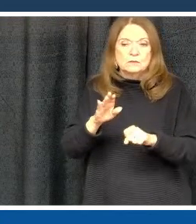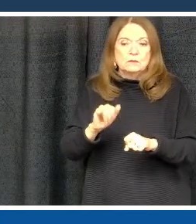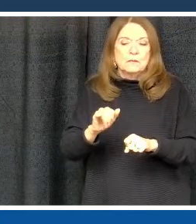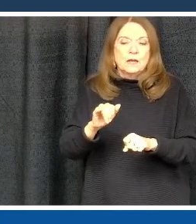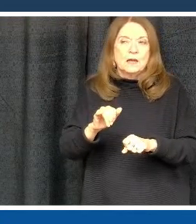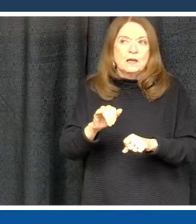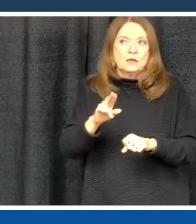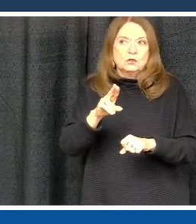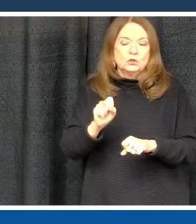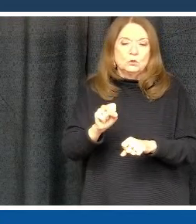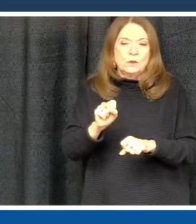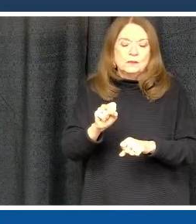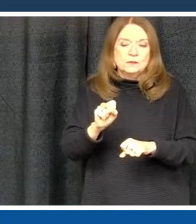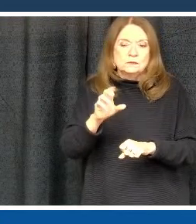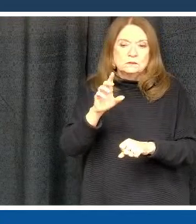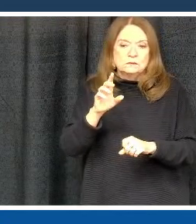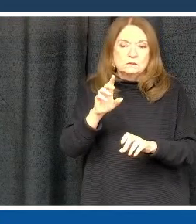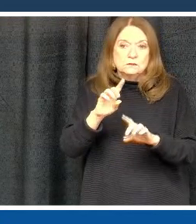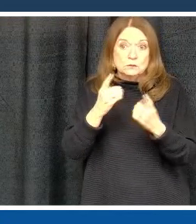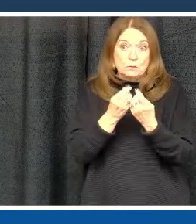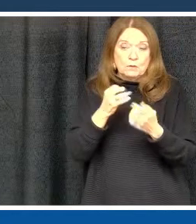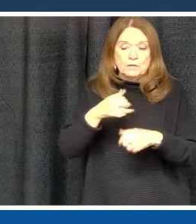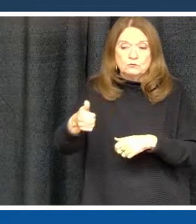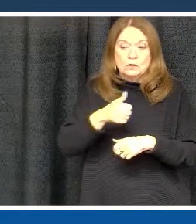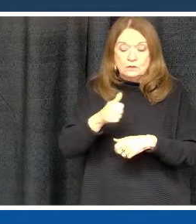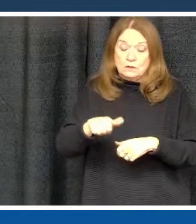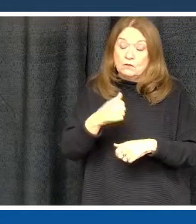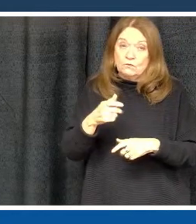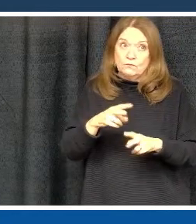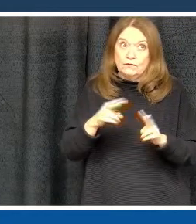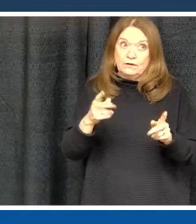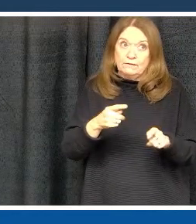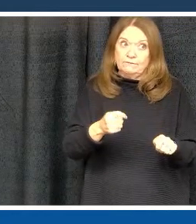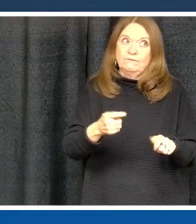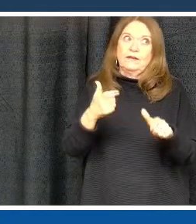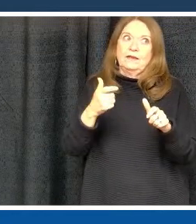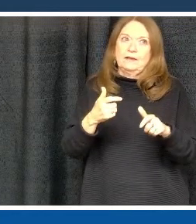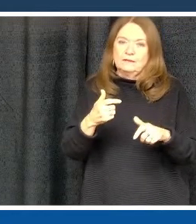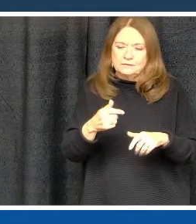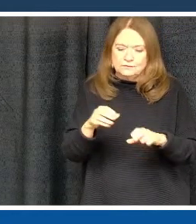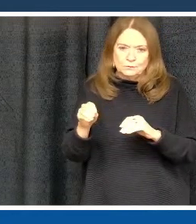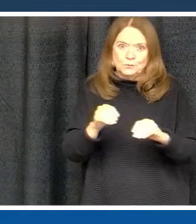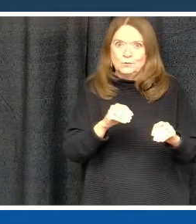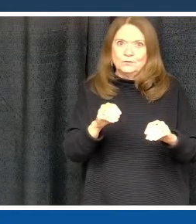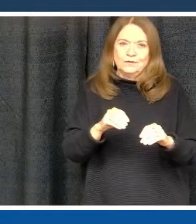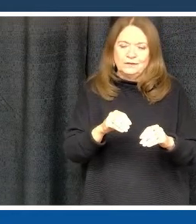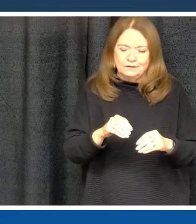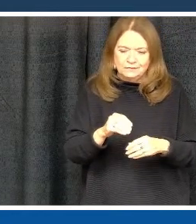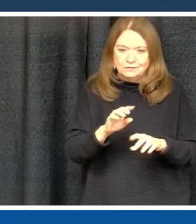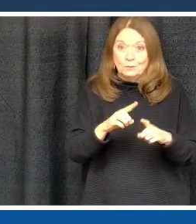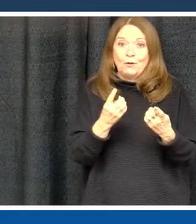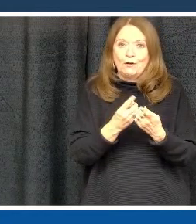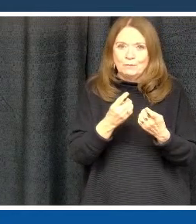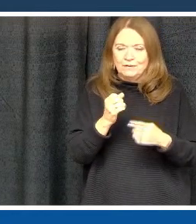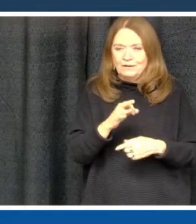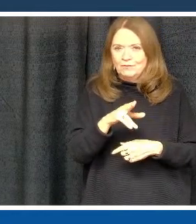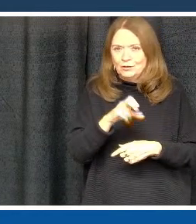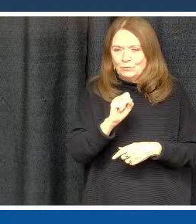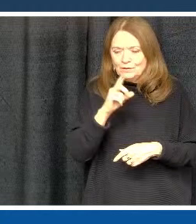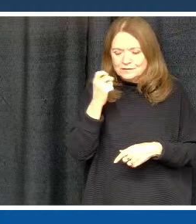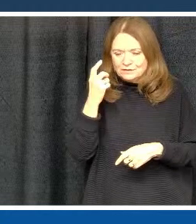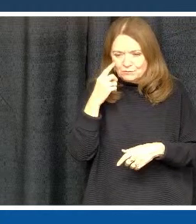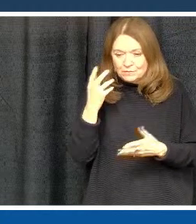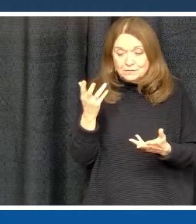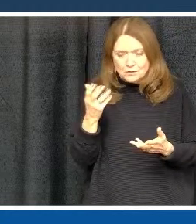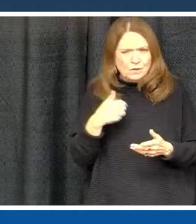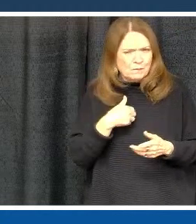the U.S. Department of Transportation, another very fast-moving department of the U.S. government. So am I correct in